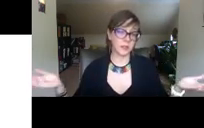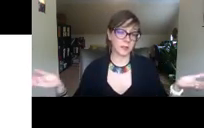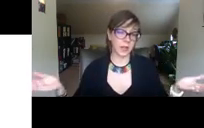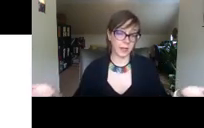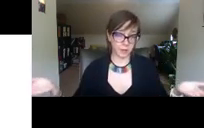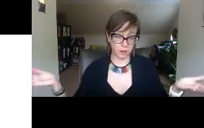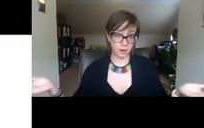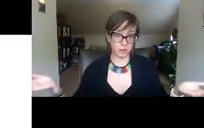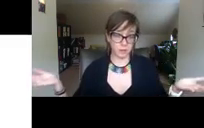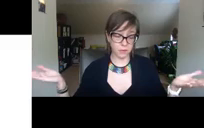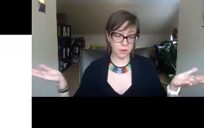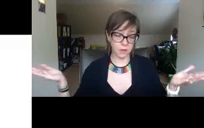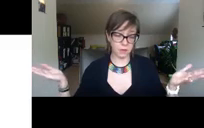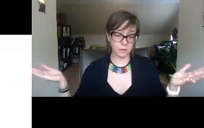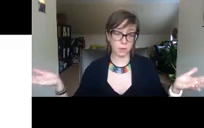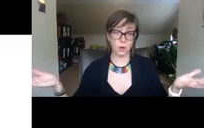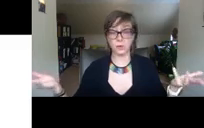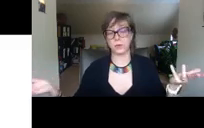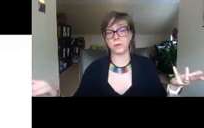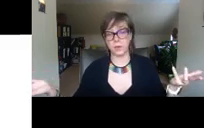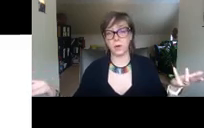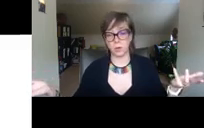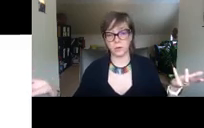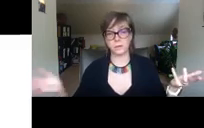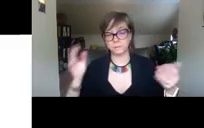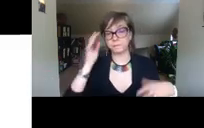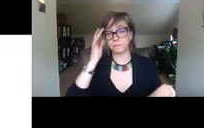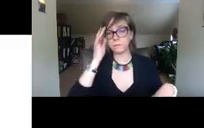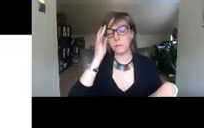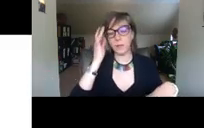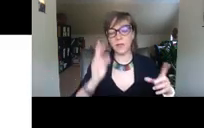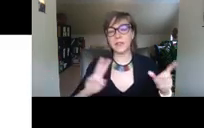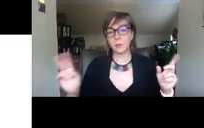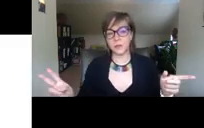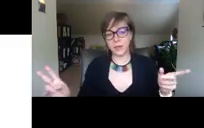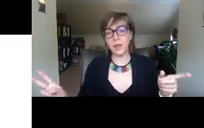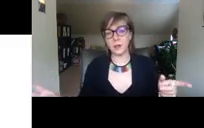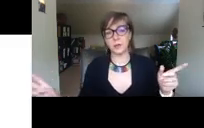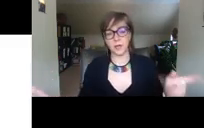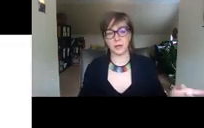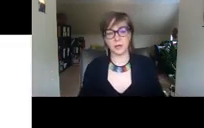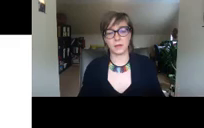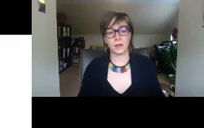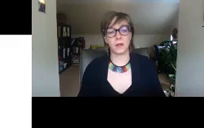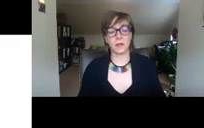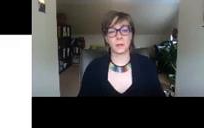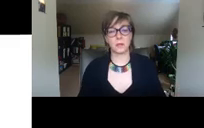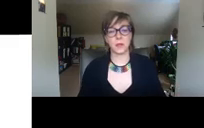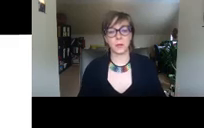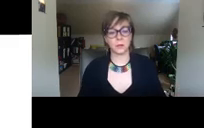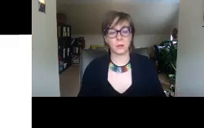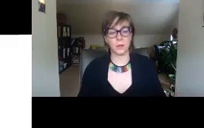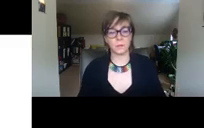increase in the length of the phone calls or the video calls? And they said that with telehealth, yes, it's